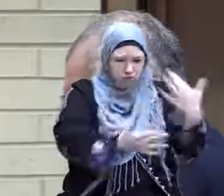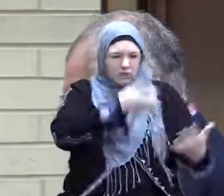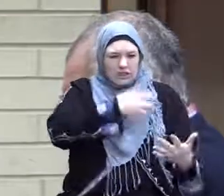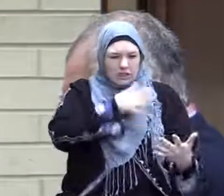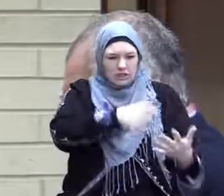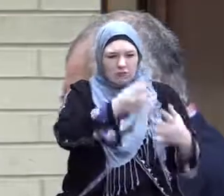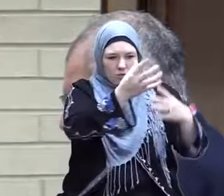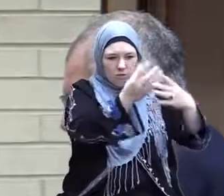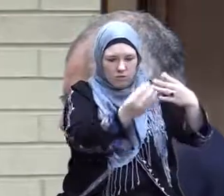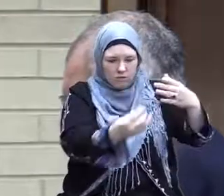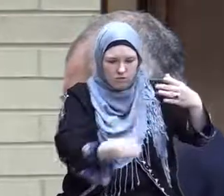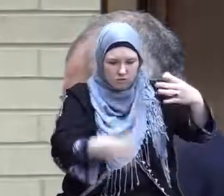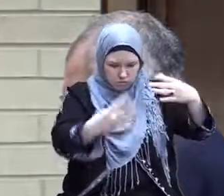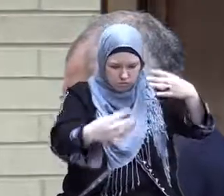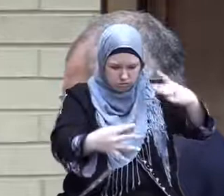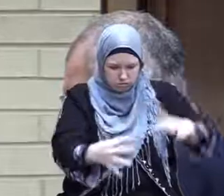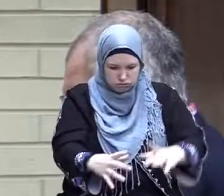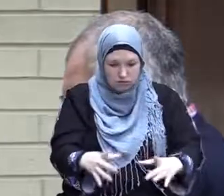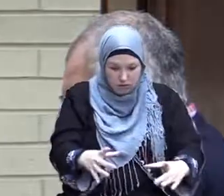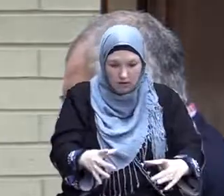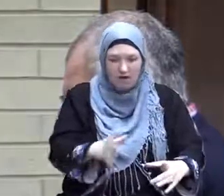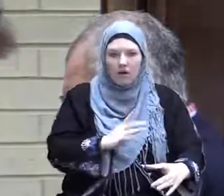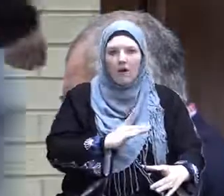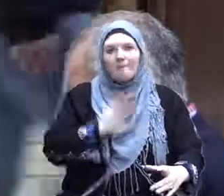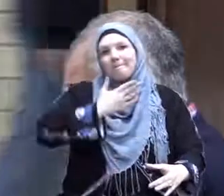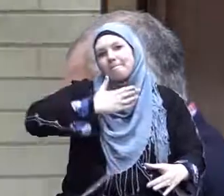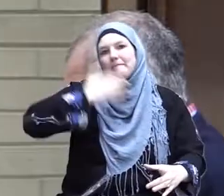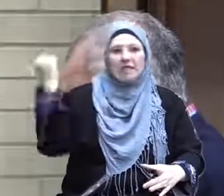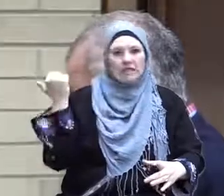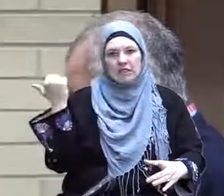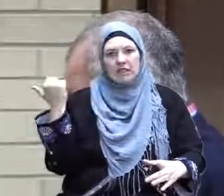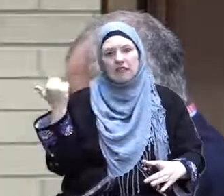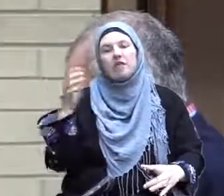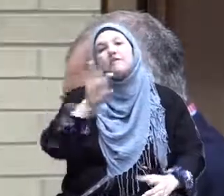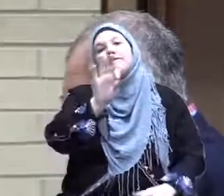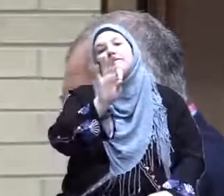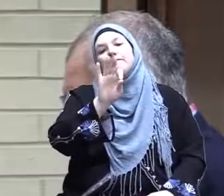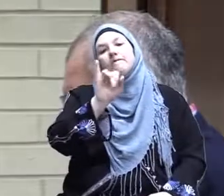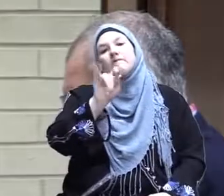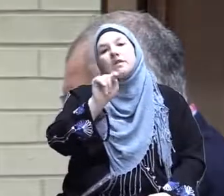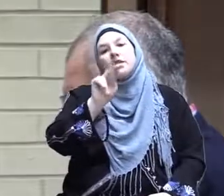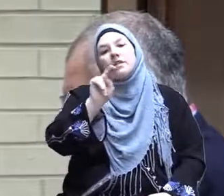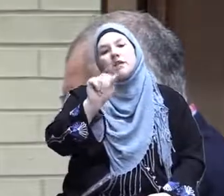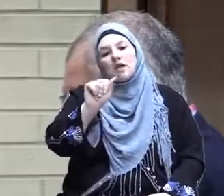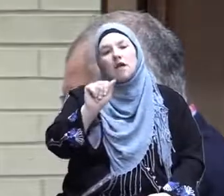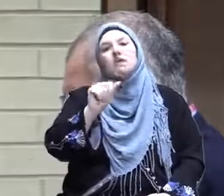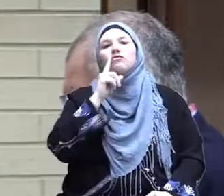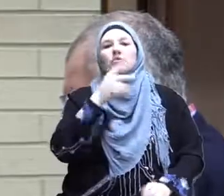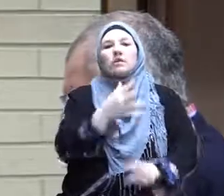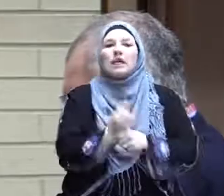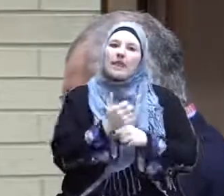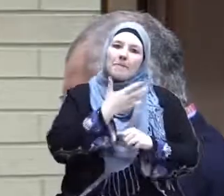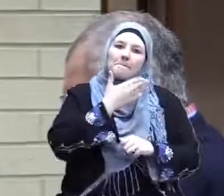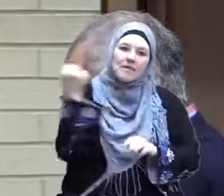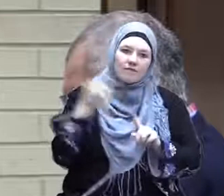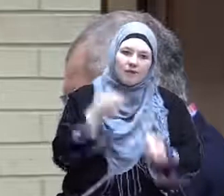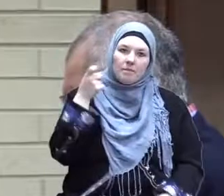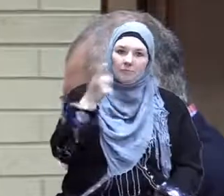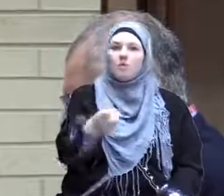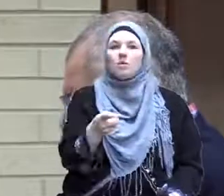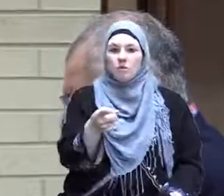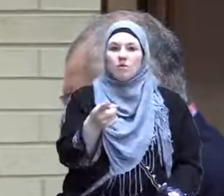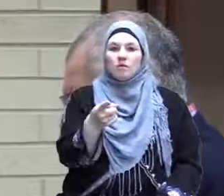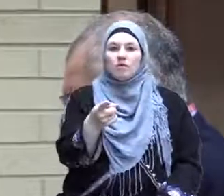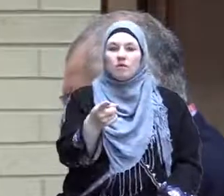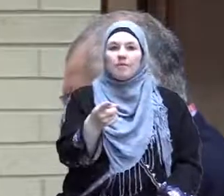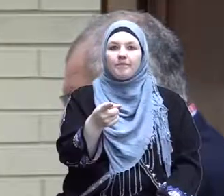You get the best of what was there. So the fitna is intended to get the best out of you